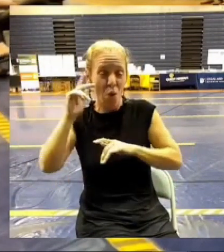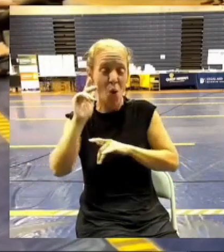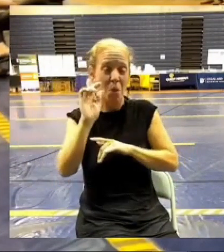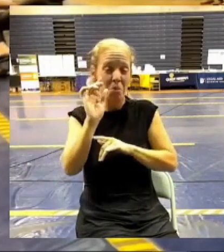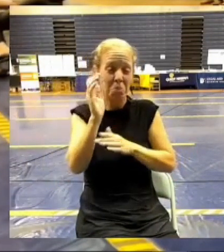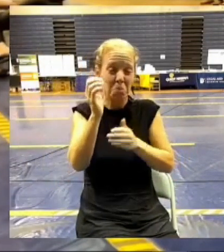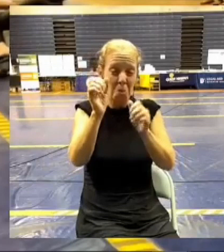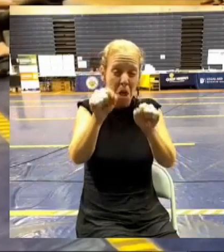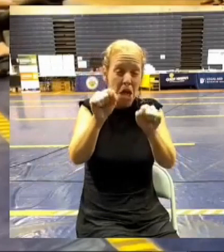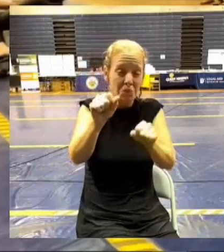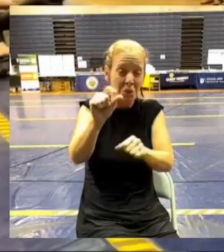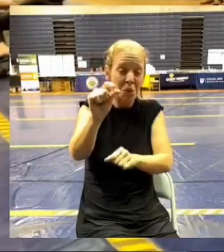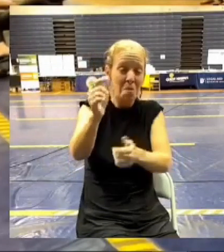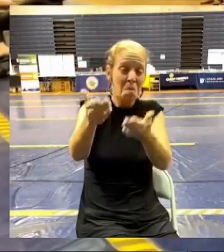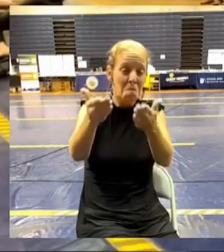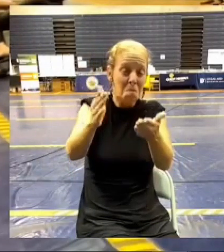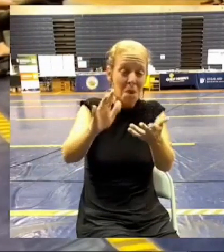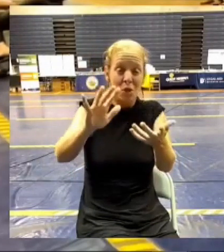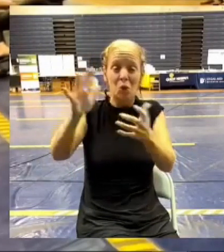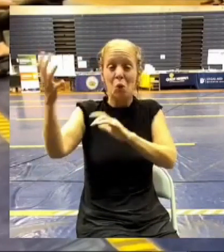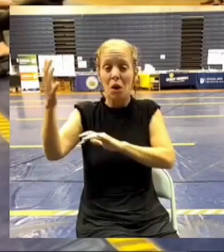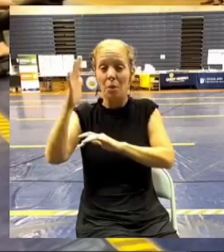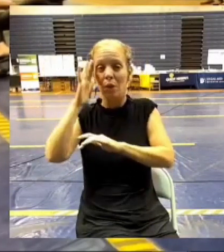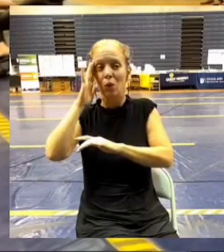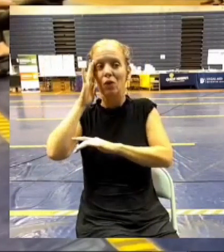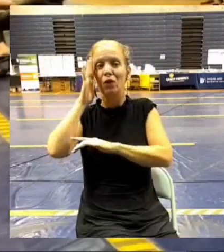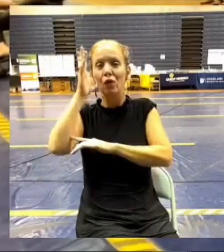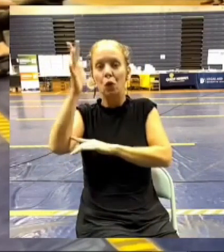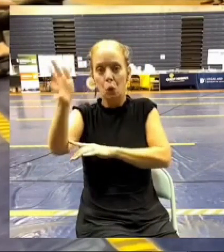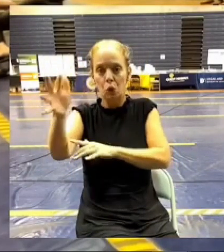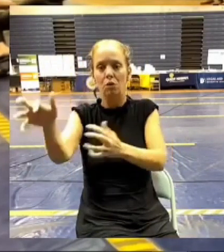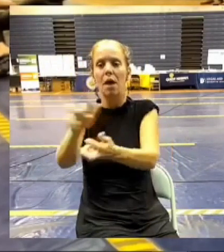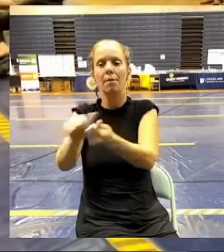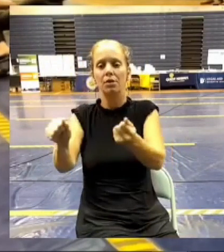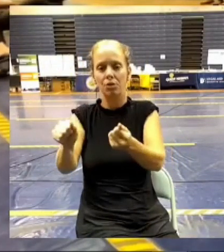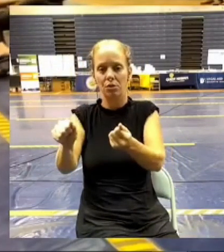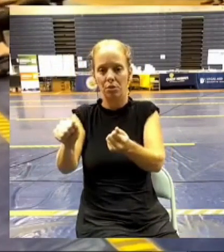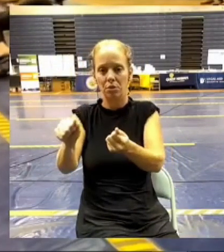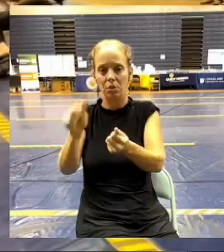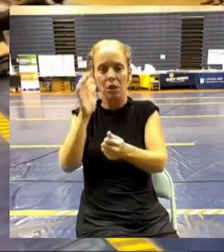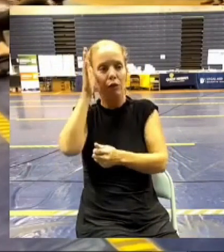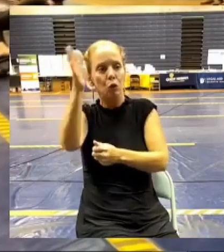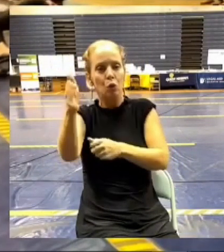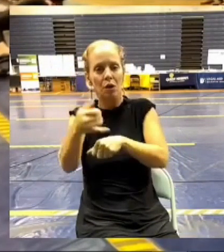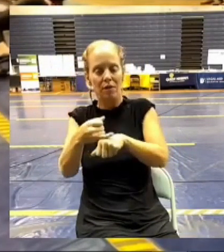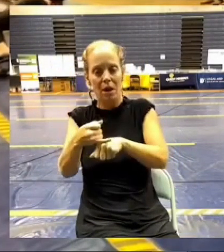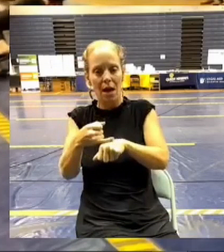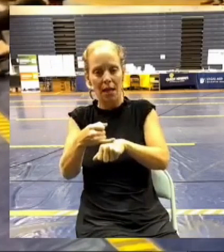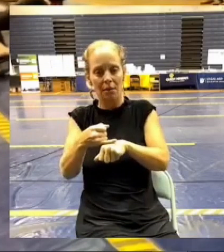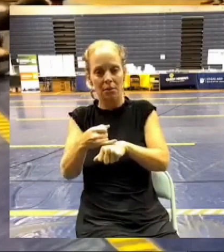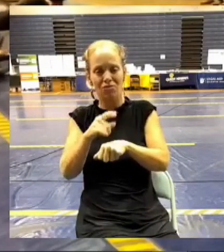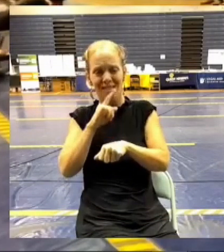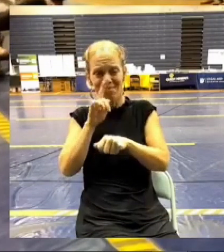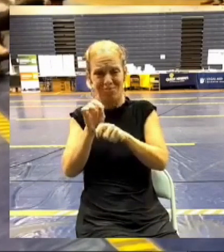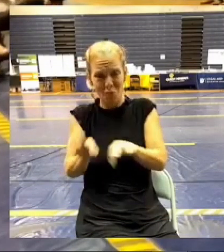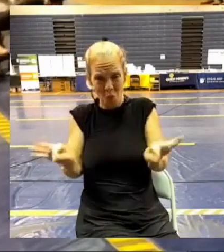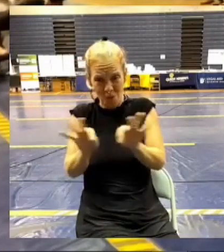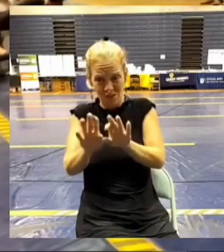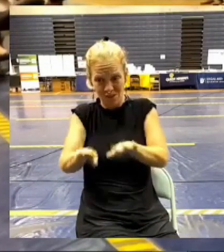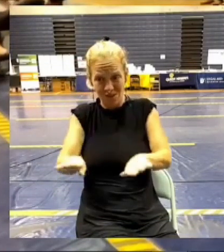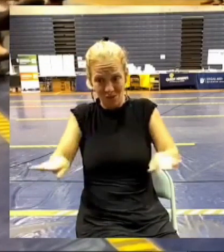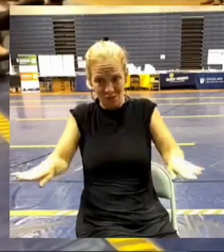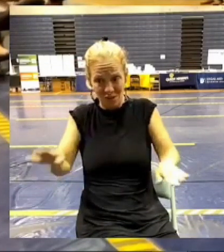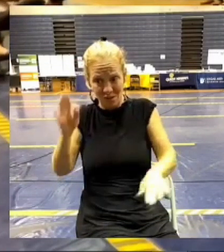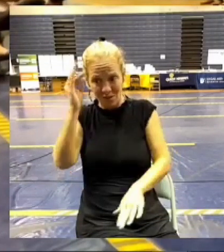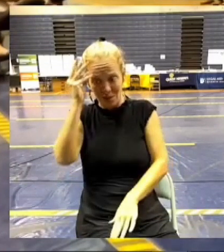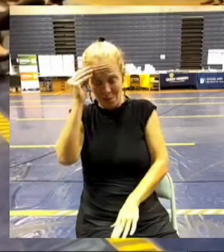a slim chance to screw that up, you're jeopardizing the future of this island and the kids